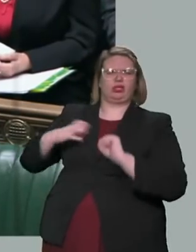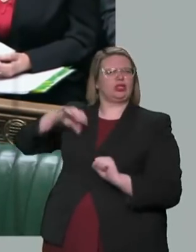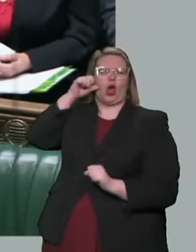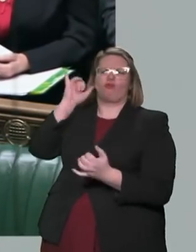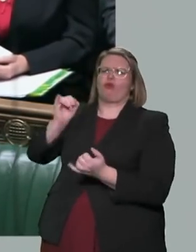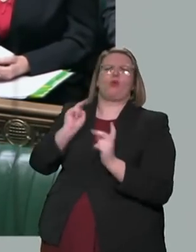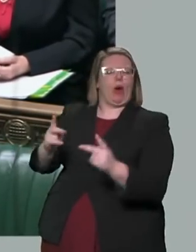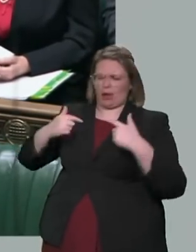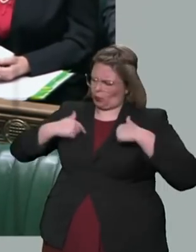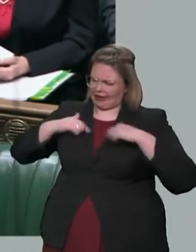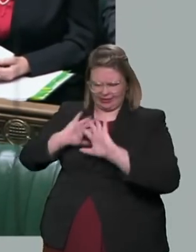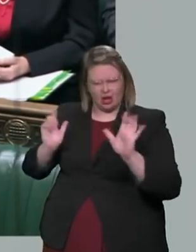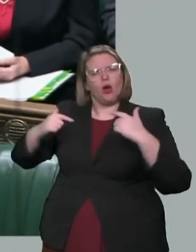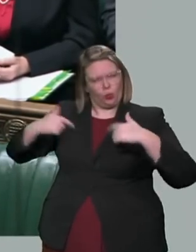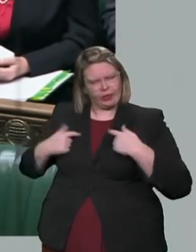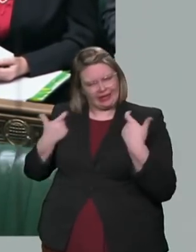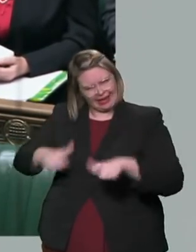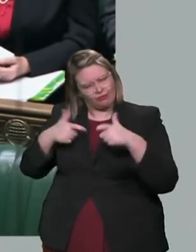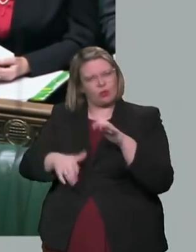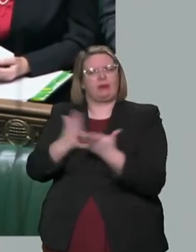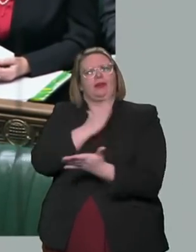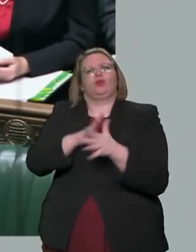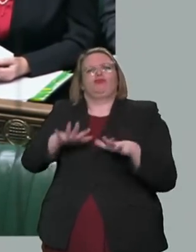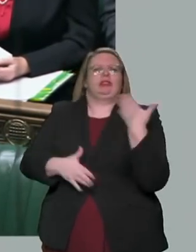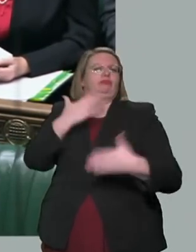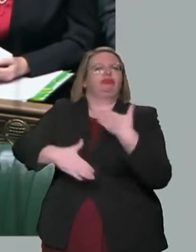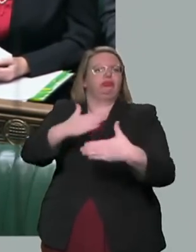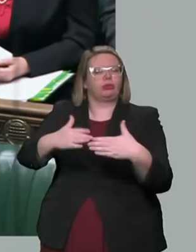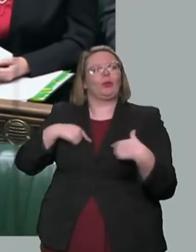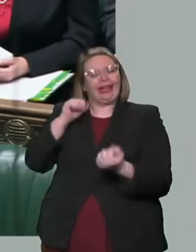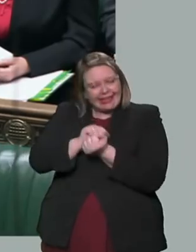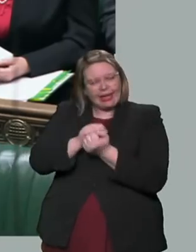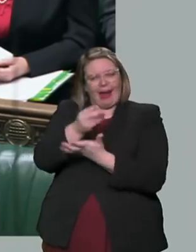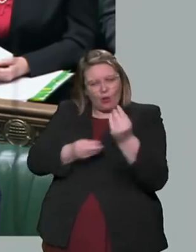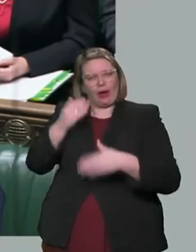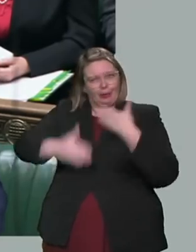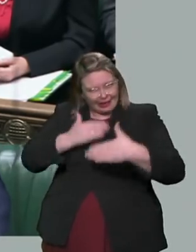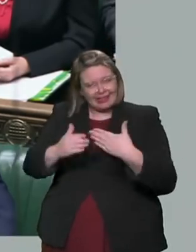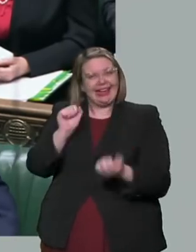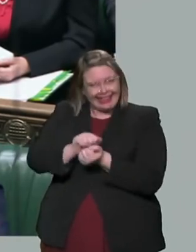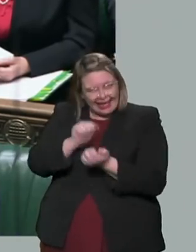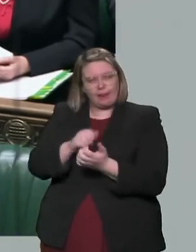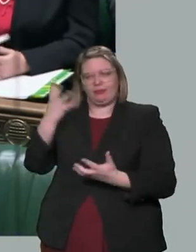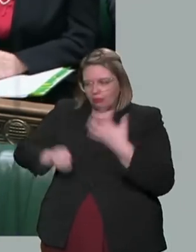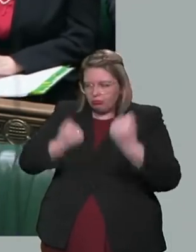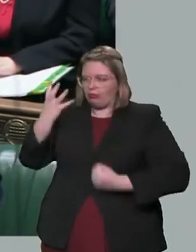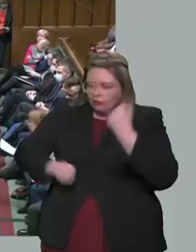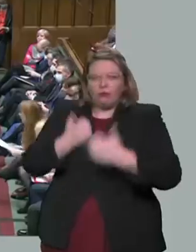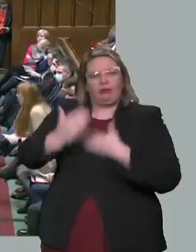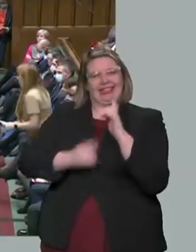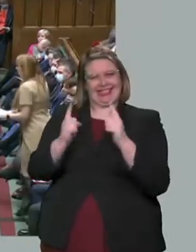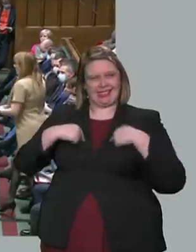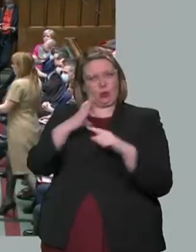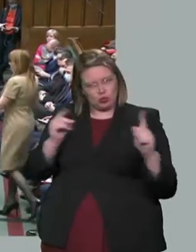Speaker. We've been able to keep this country moving and keep the economy growing and keep the money coming into people's pockets, Mr. Speaker.